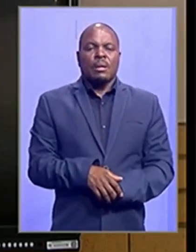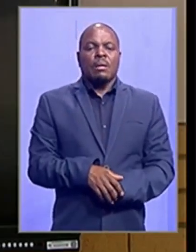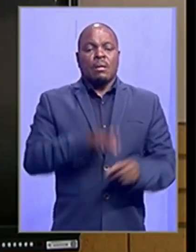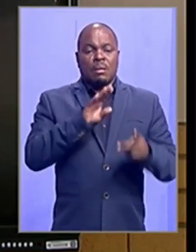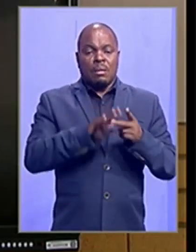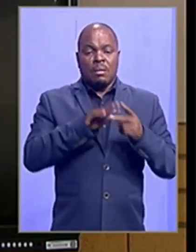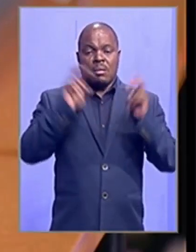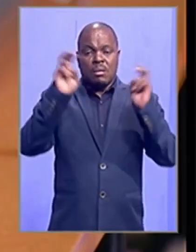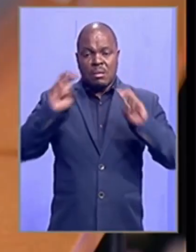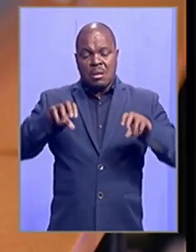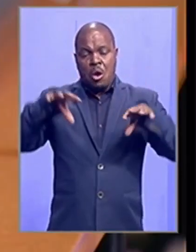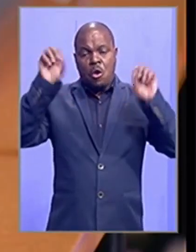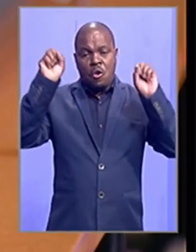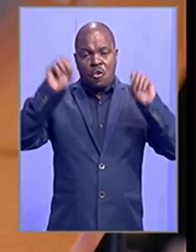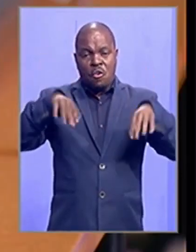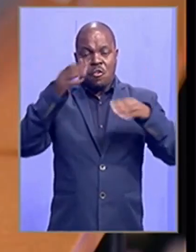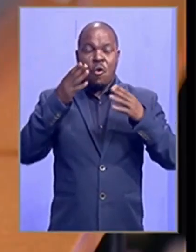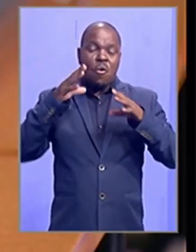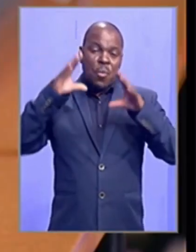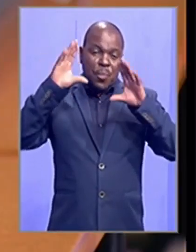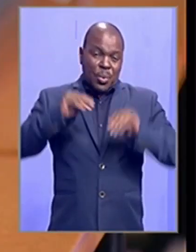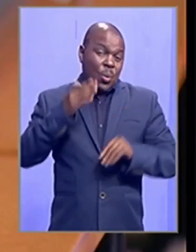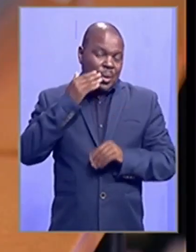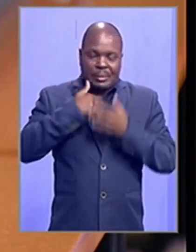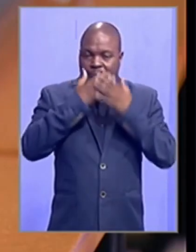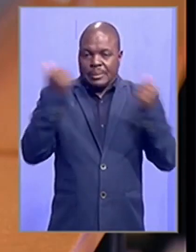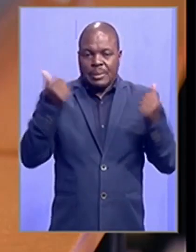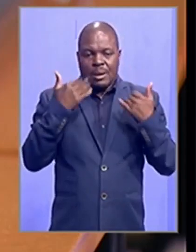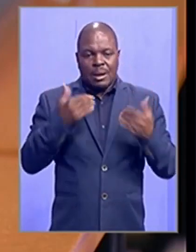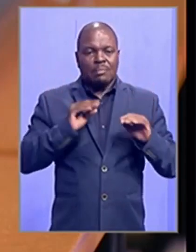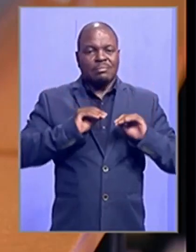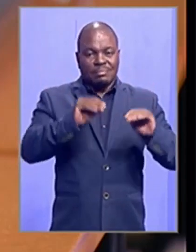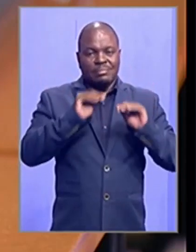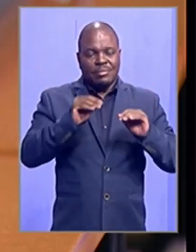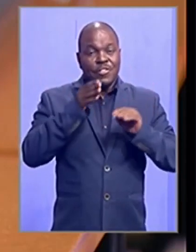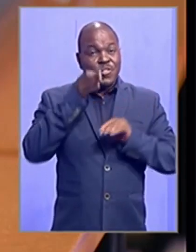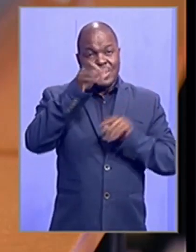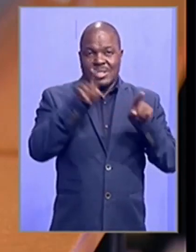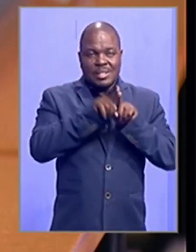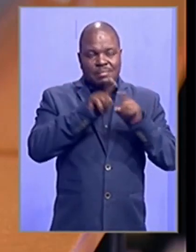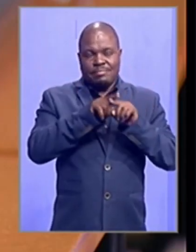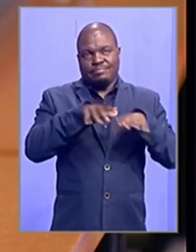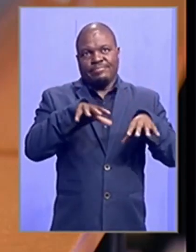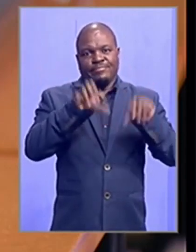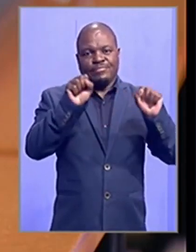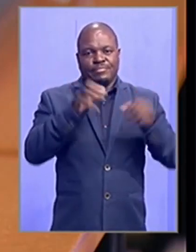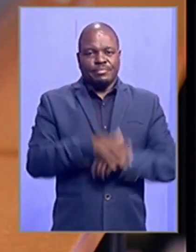kgaotšo ya kabo ya mohlagase e tla ba selo sa maloba bokamoso bja dithuto bo tla tšwela pele go ba le seswing.